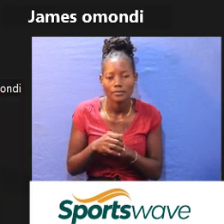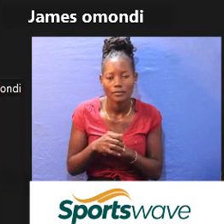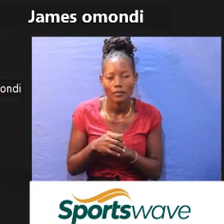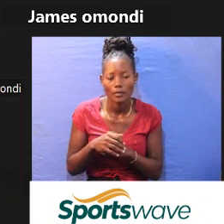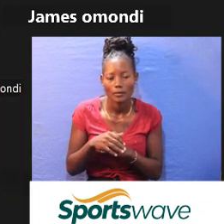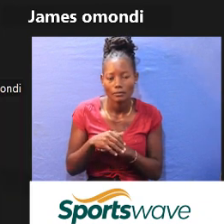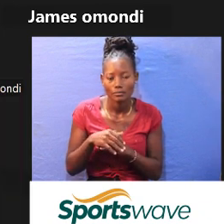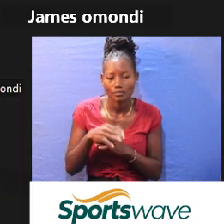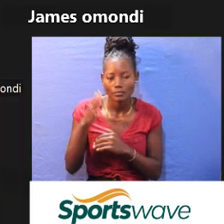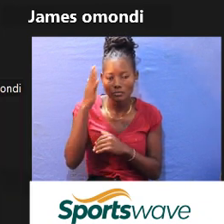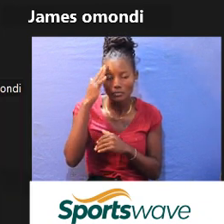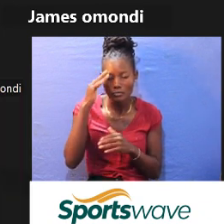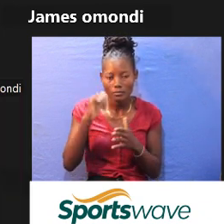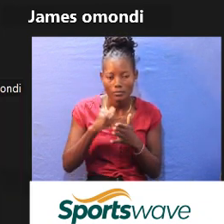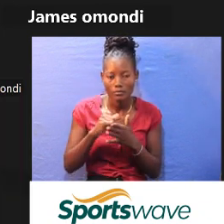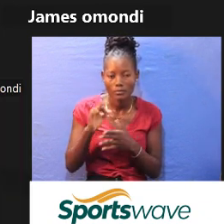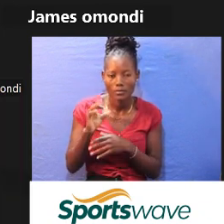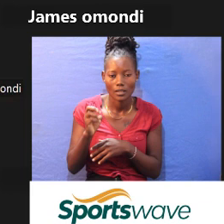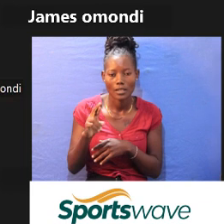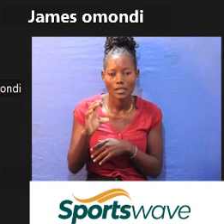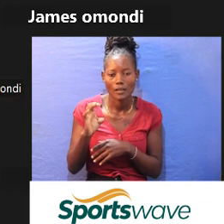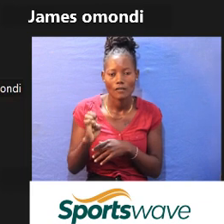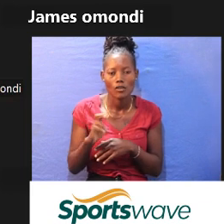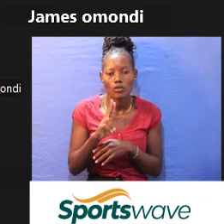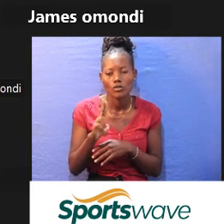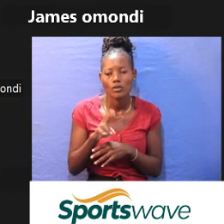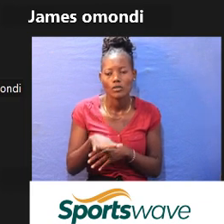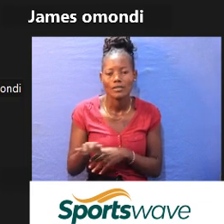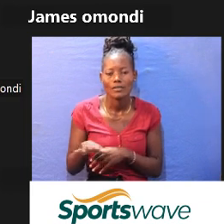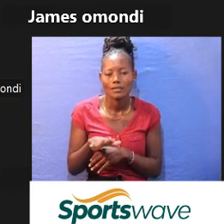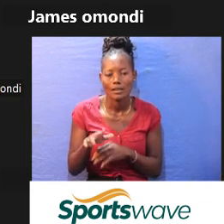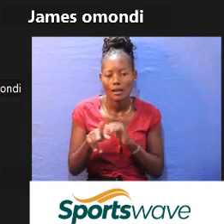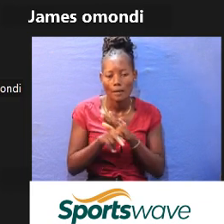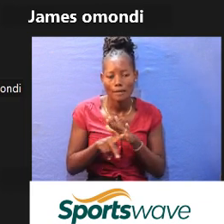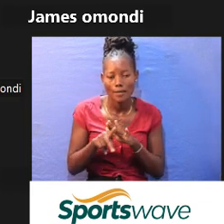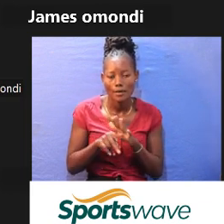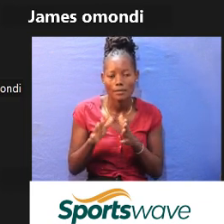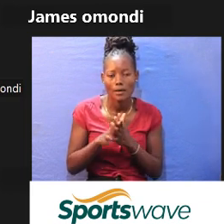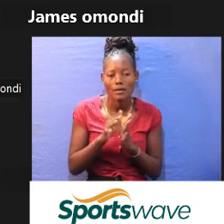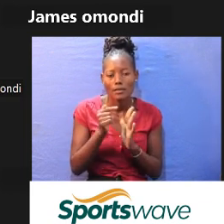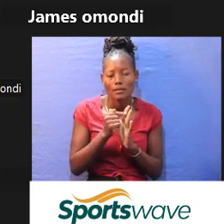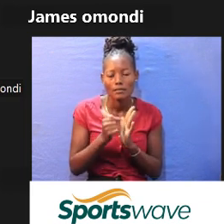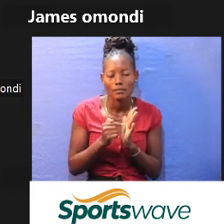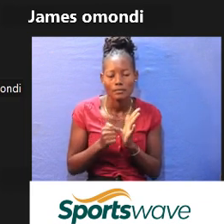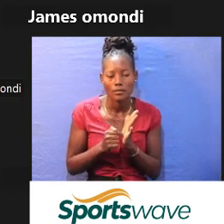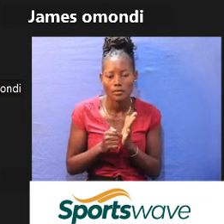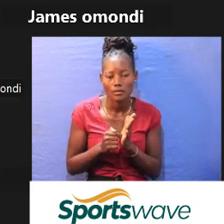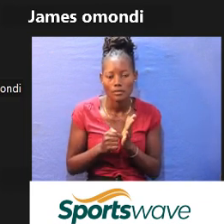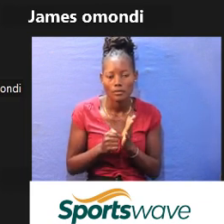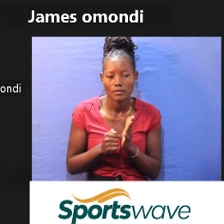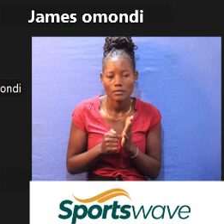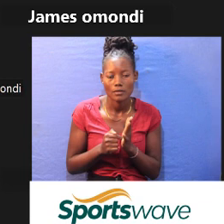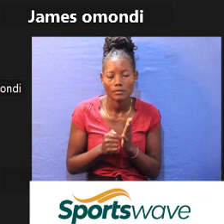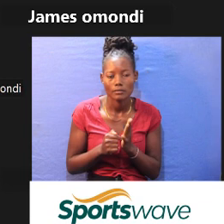that the force the athlete put into the ground was the primary determining factor for sprint